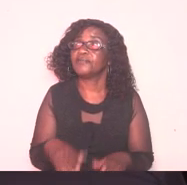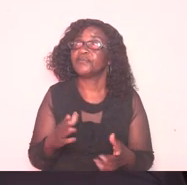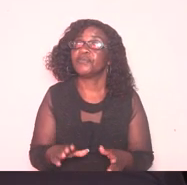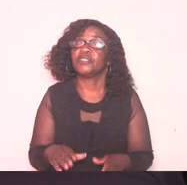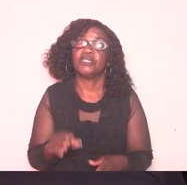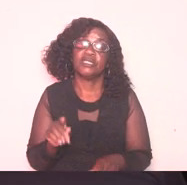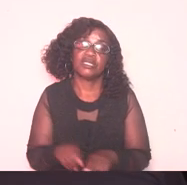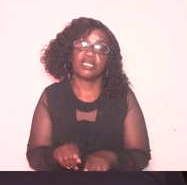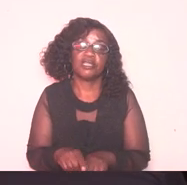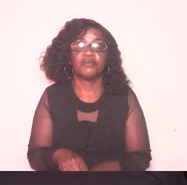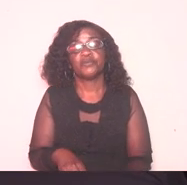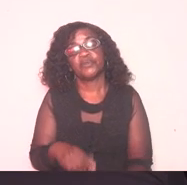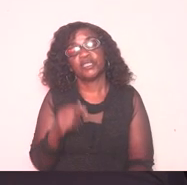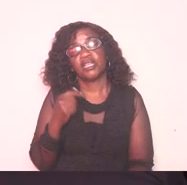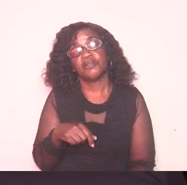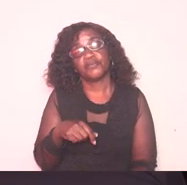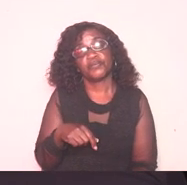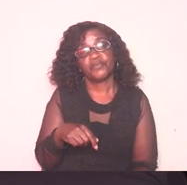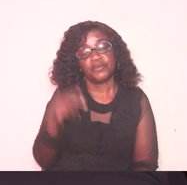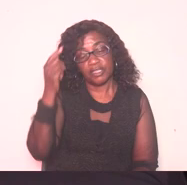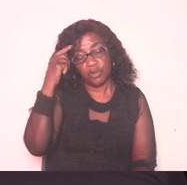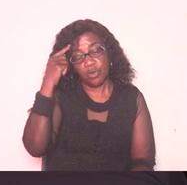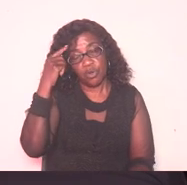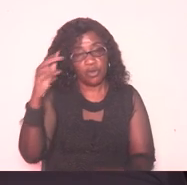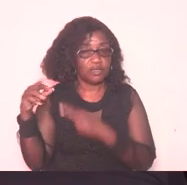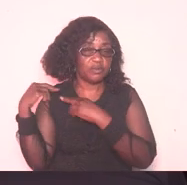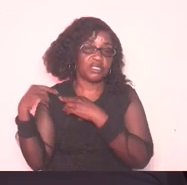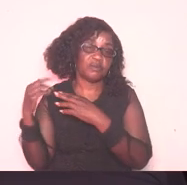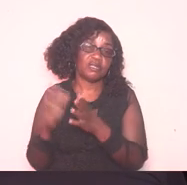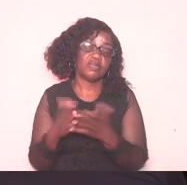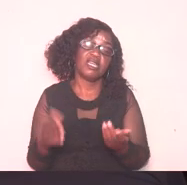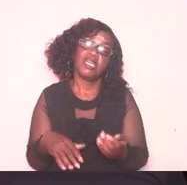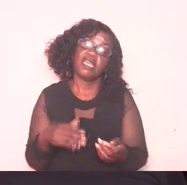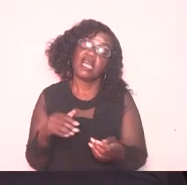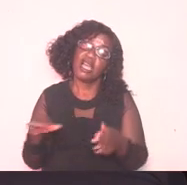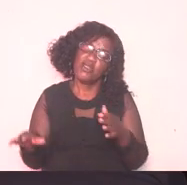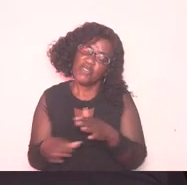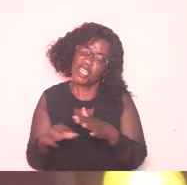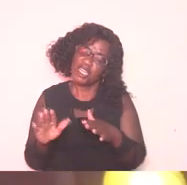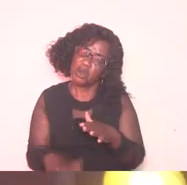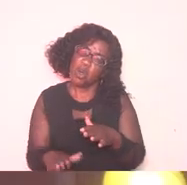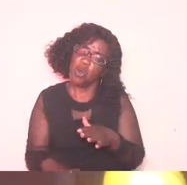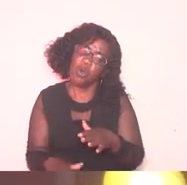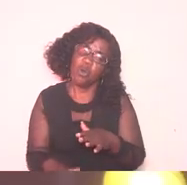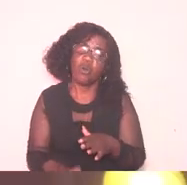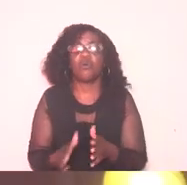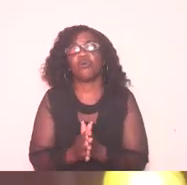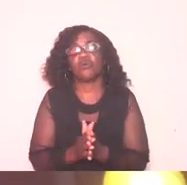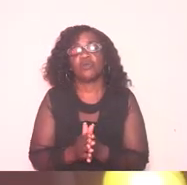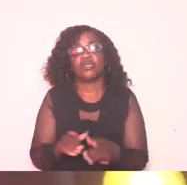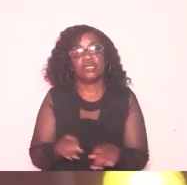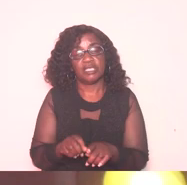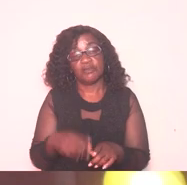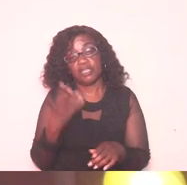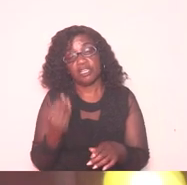sexual exploitation of minors in the societies because they are not held accountable as the age of consent is so low that you're actually able to like irrefutably have sex